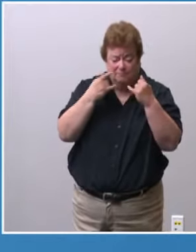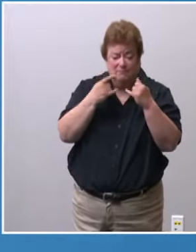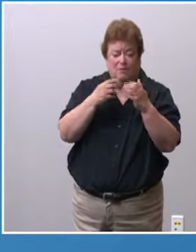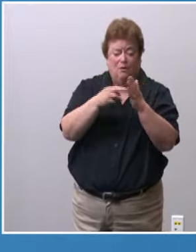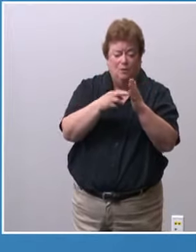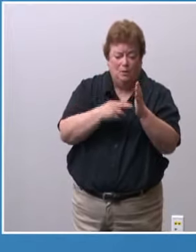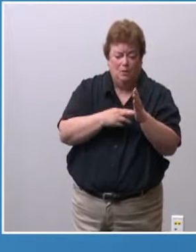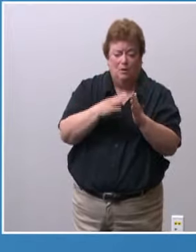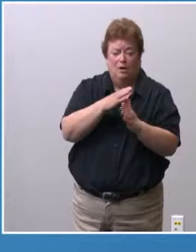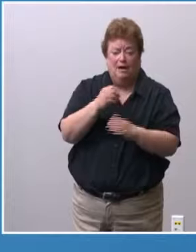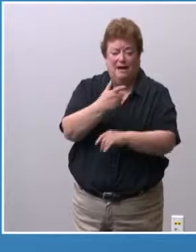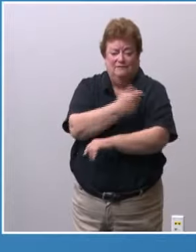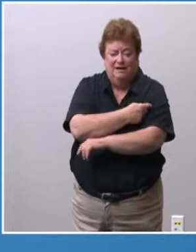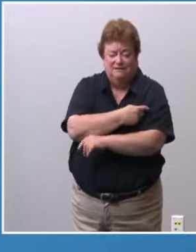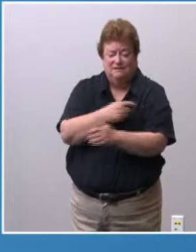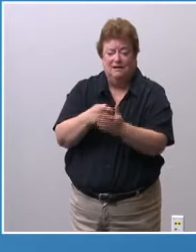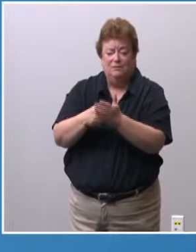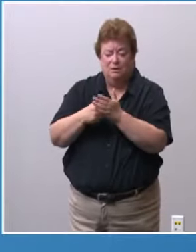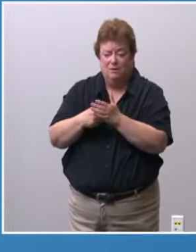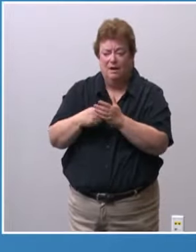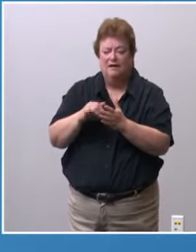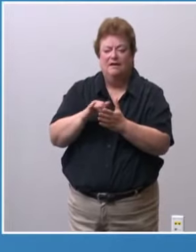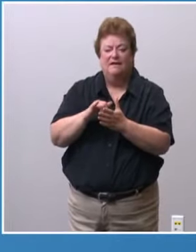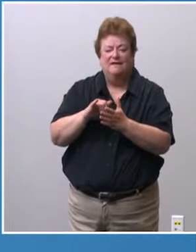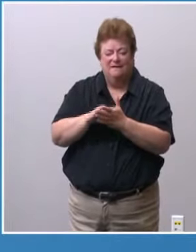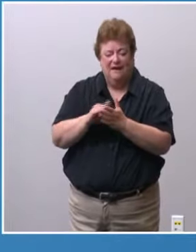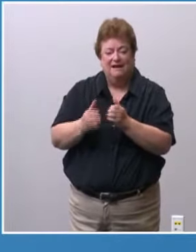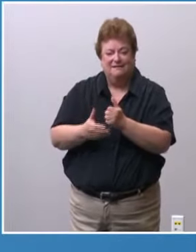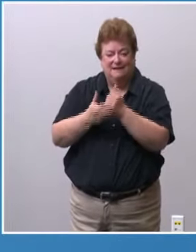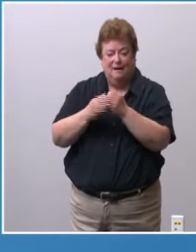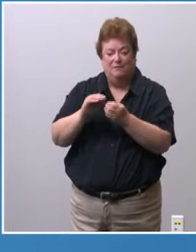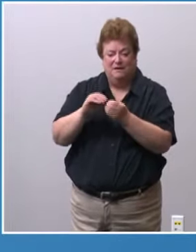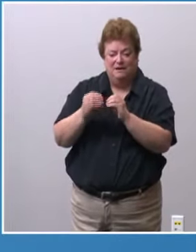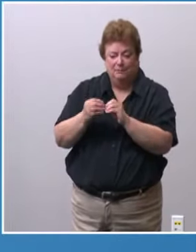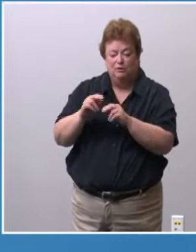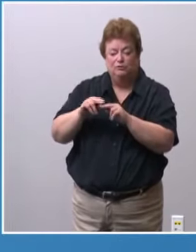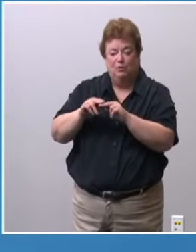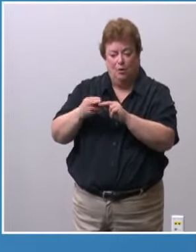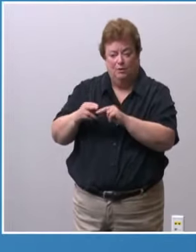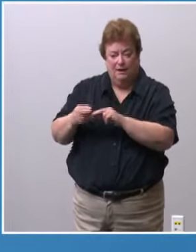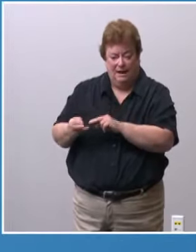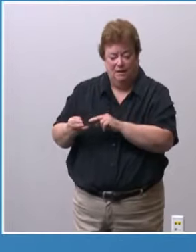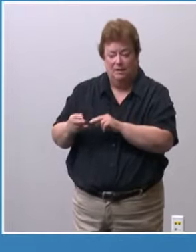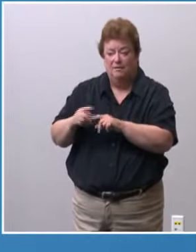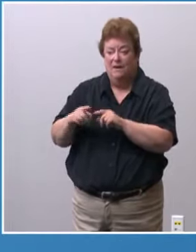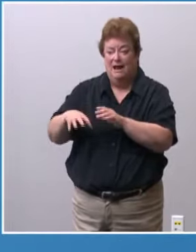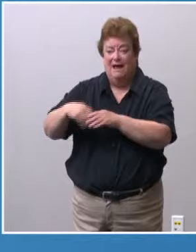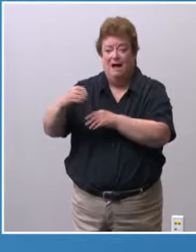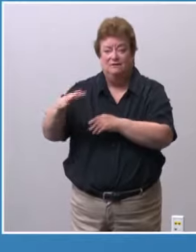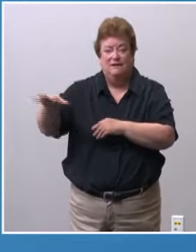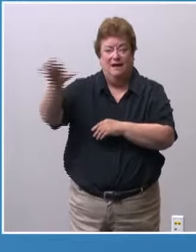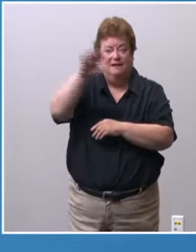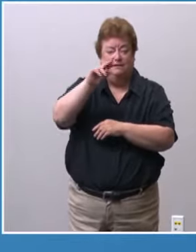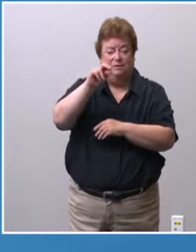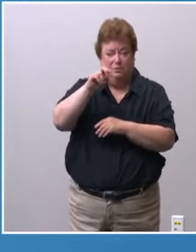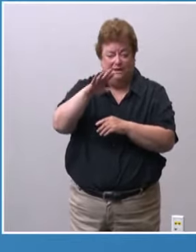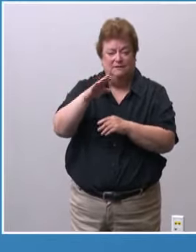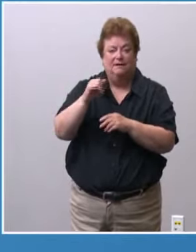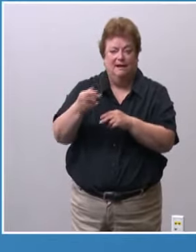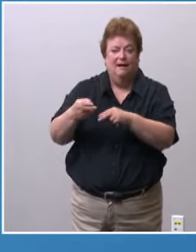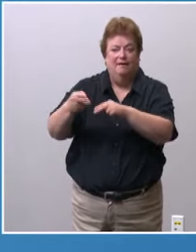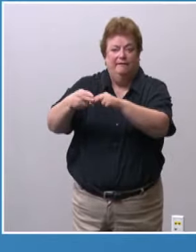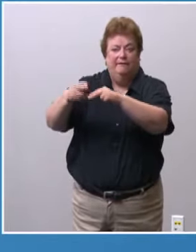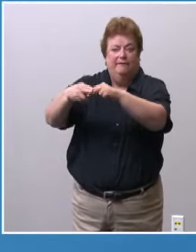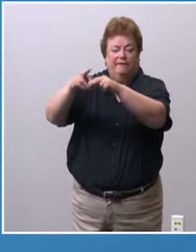has caused COVID cases within the county to come down just as greater Nebraska cases were going up. And that has allowed places